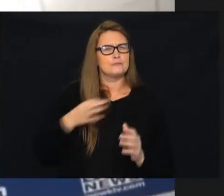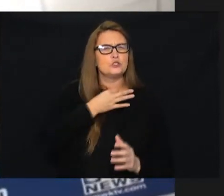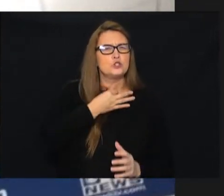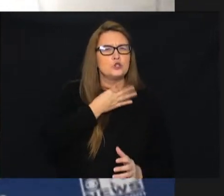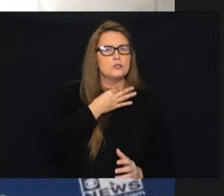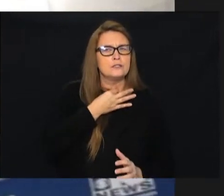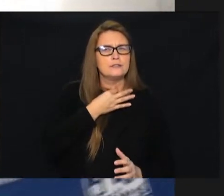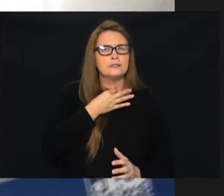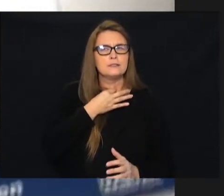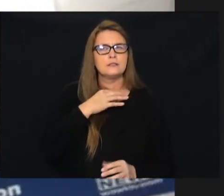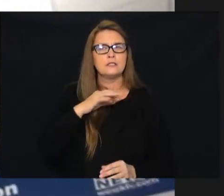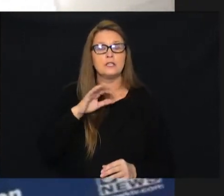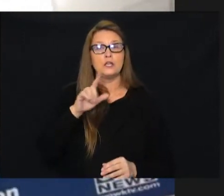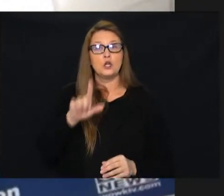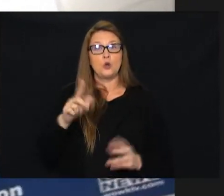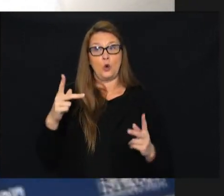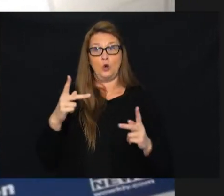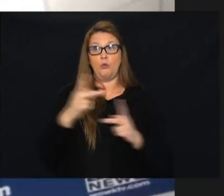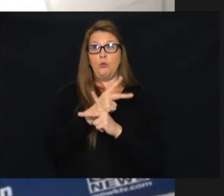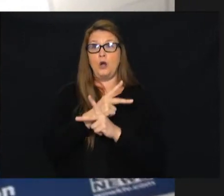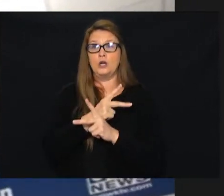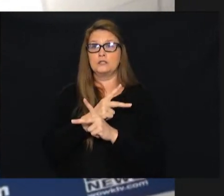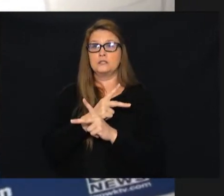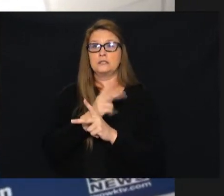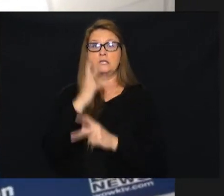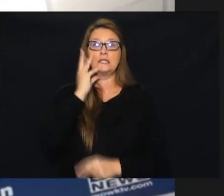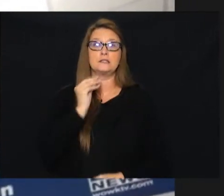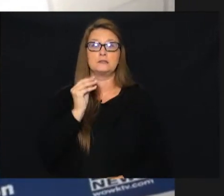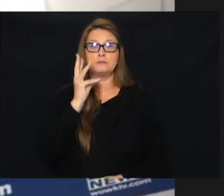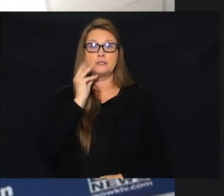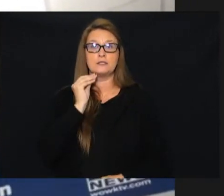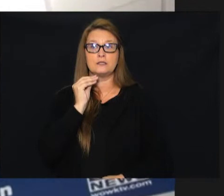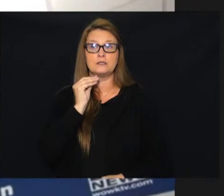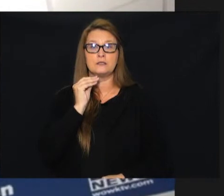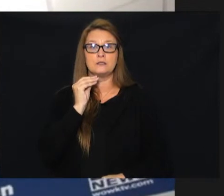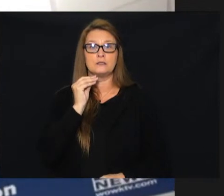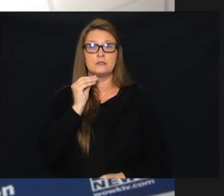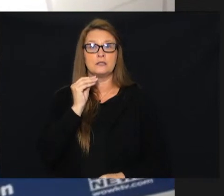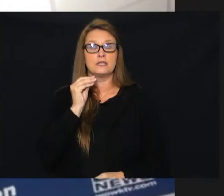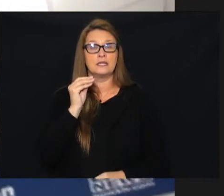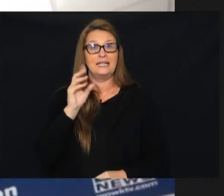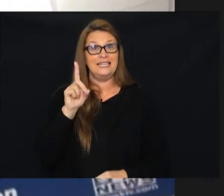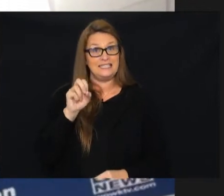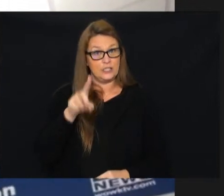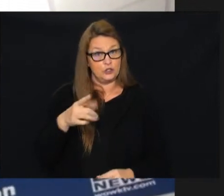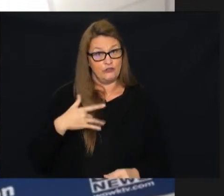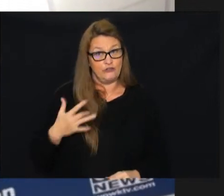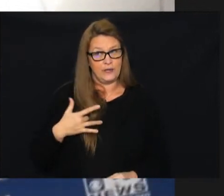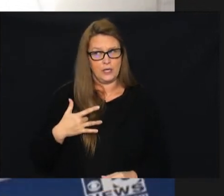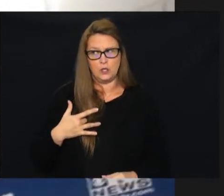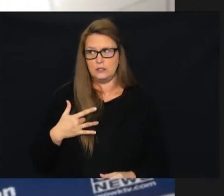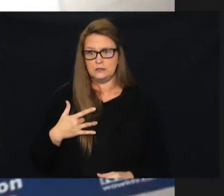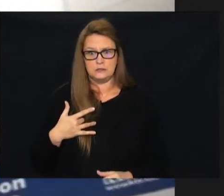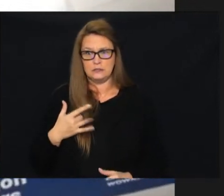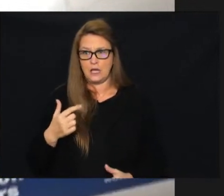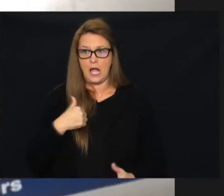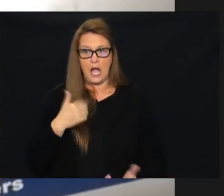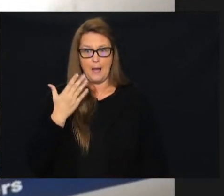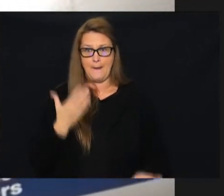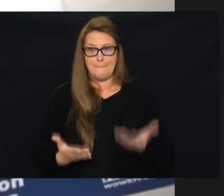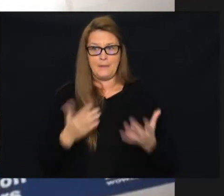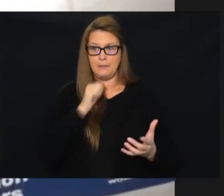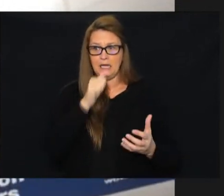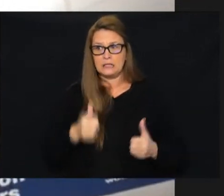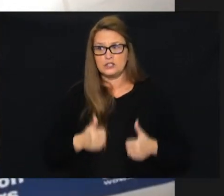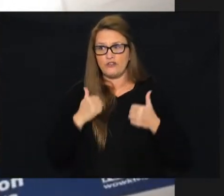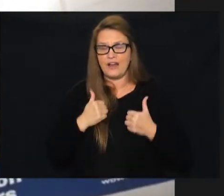wondering if at your worst moments in this, you thought to yourself, I may not make it, or I'm not going to make it. And sometimes our